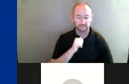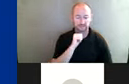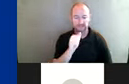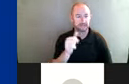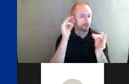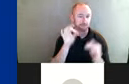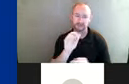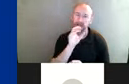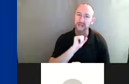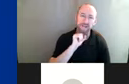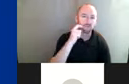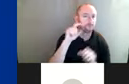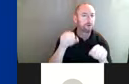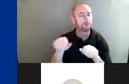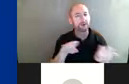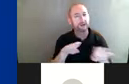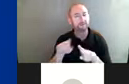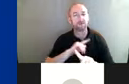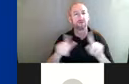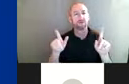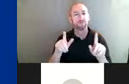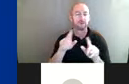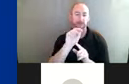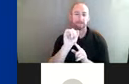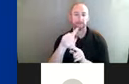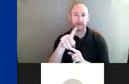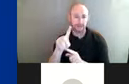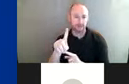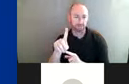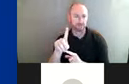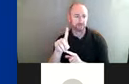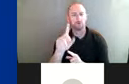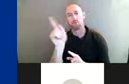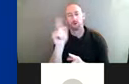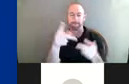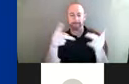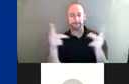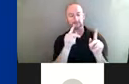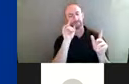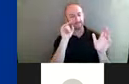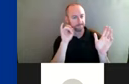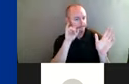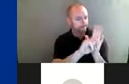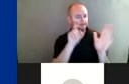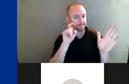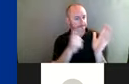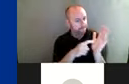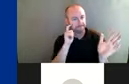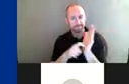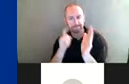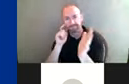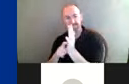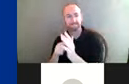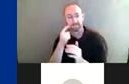age or potential behavior, but just mapped the extent of these deposits. And the quality of the hillshade and other